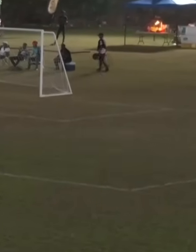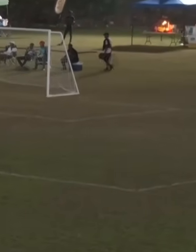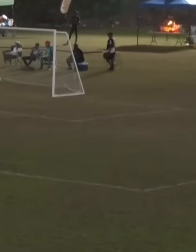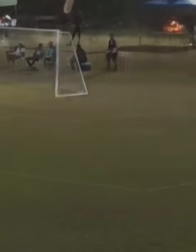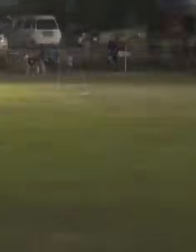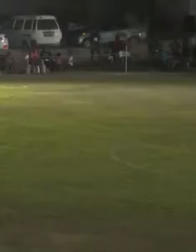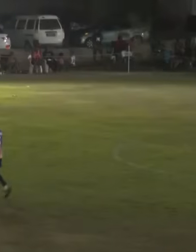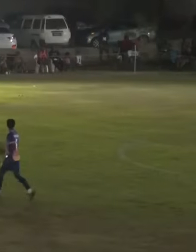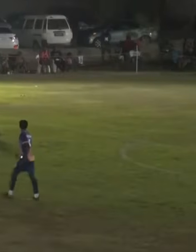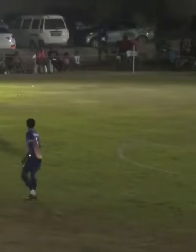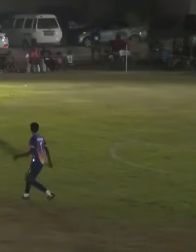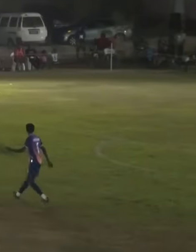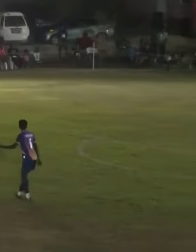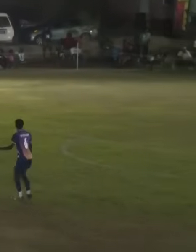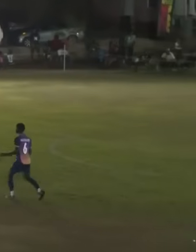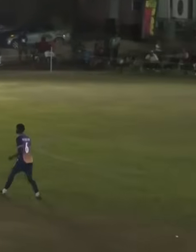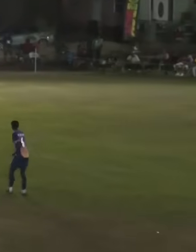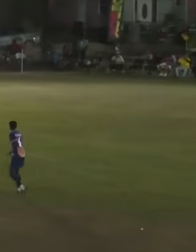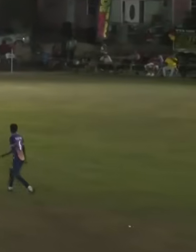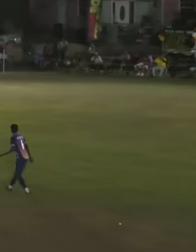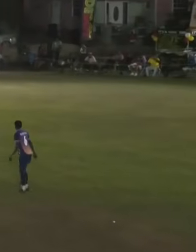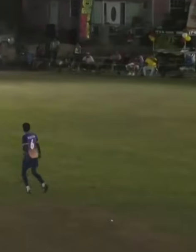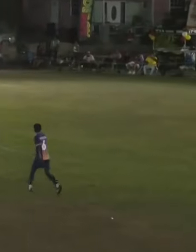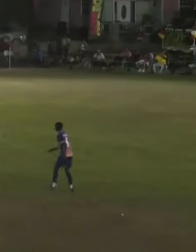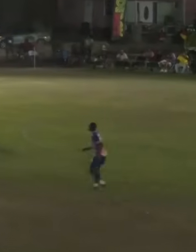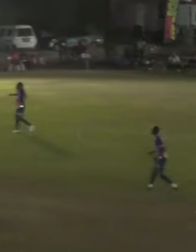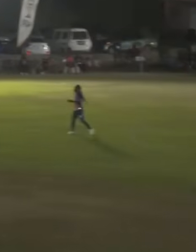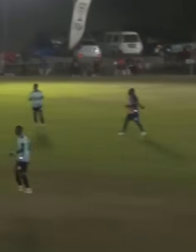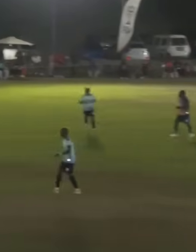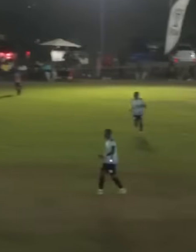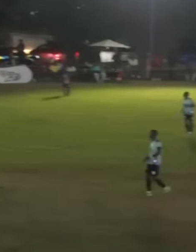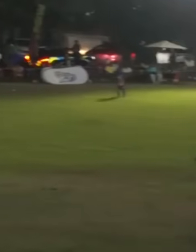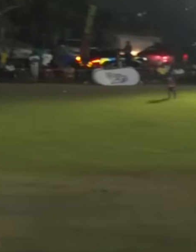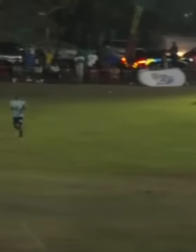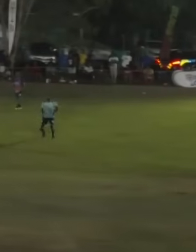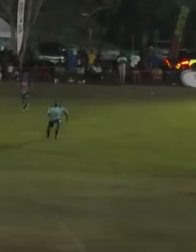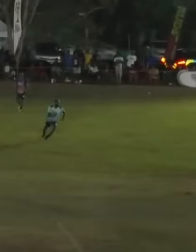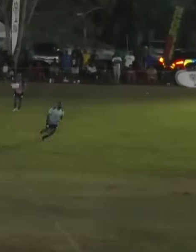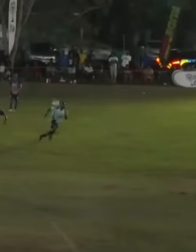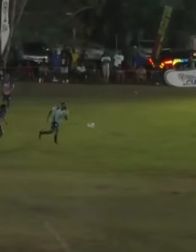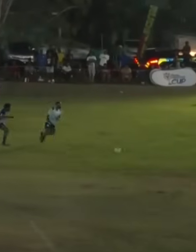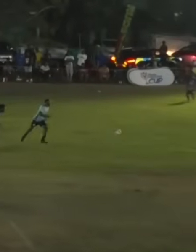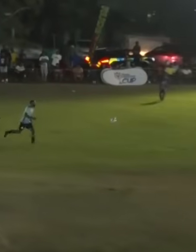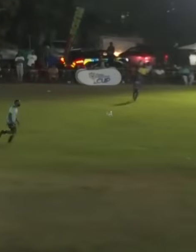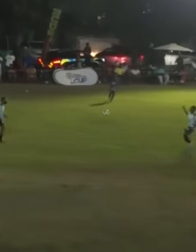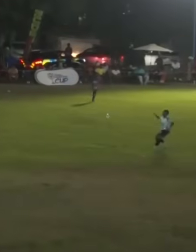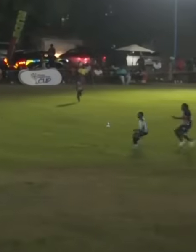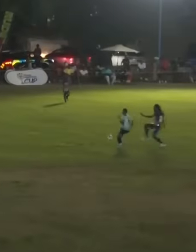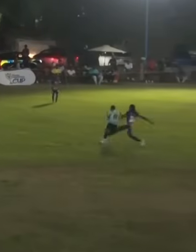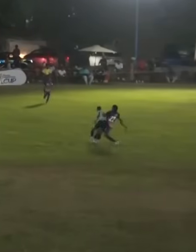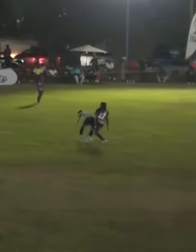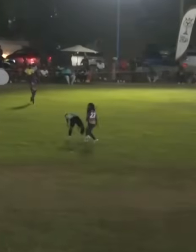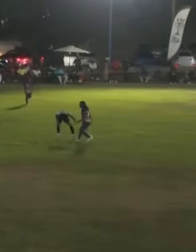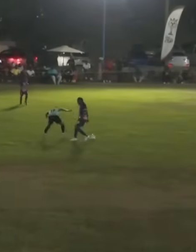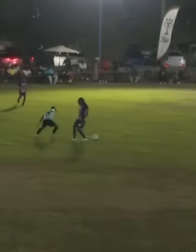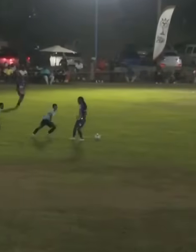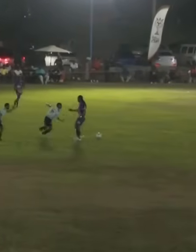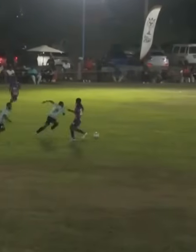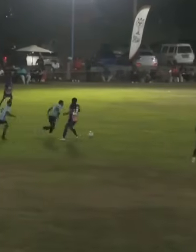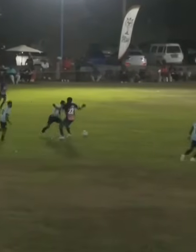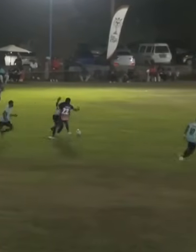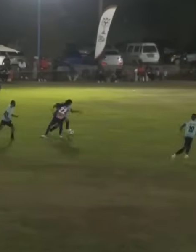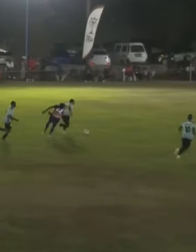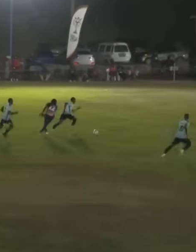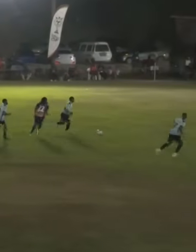score. Just before the halftime break, Lions got a third. Sloppy defending at the back by BSA